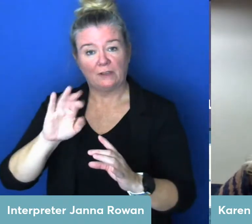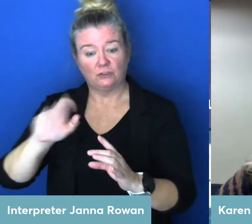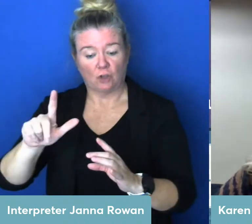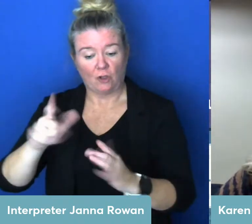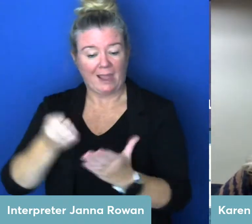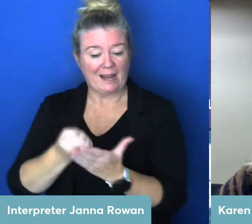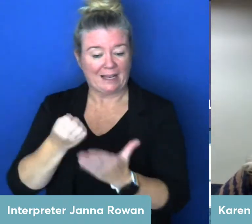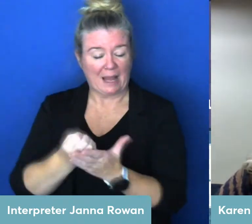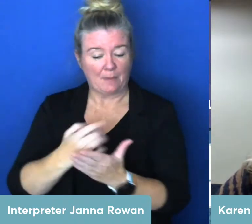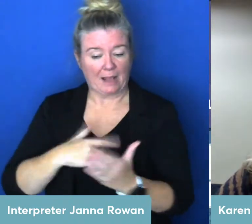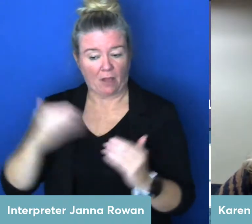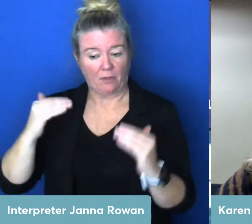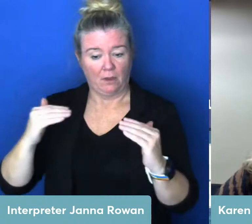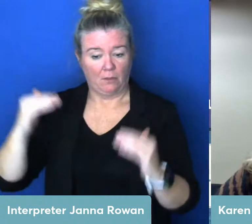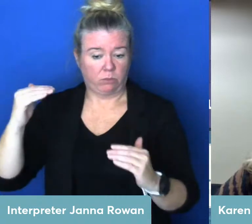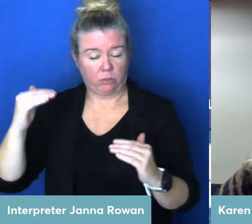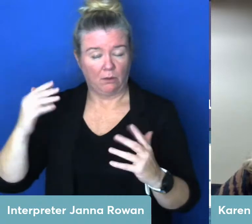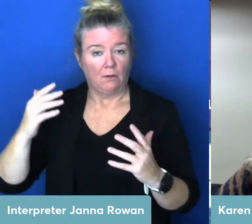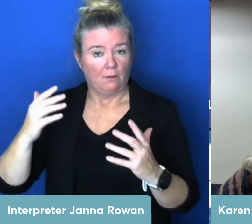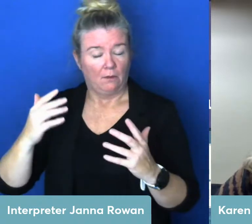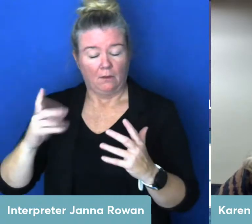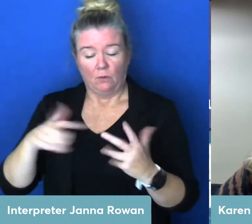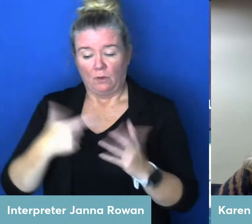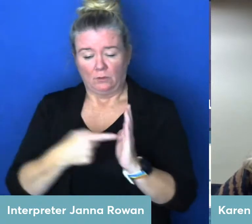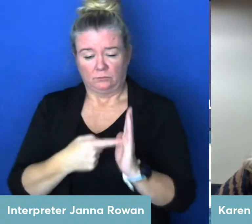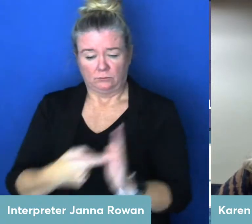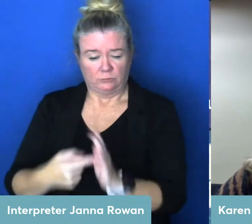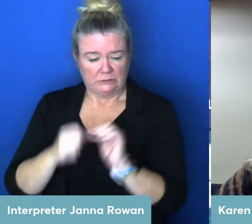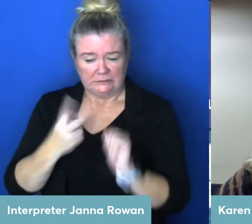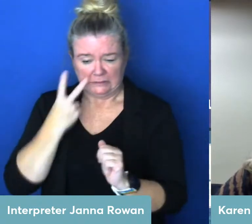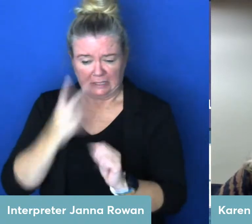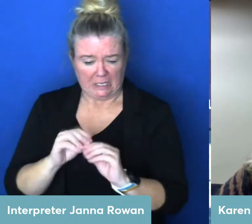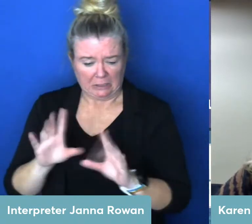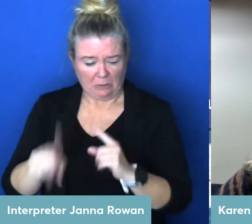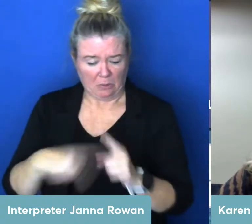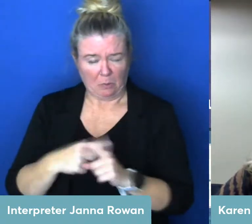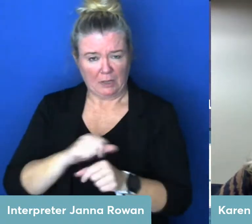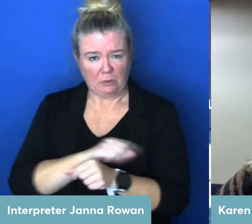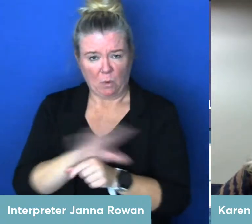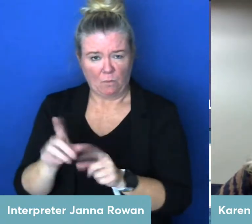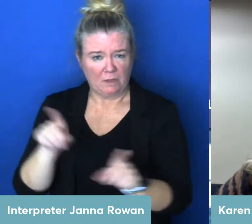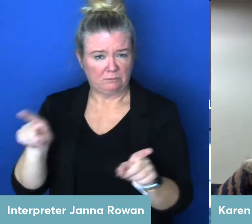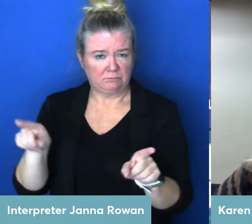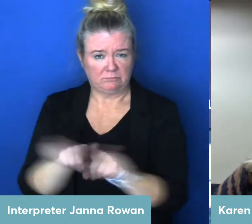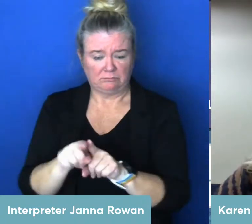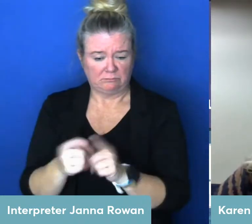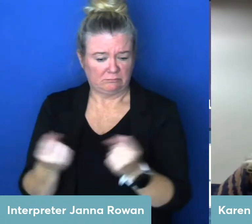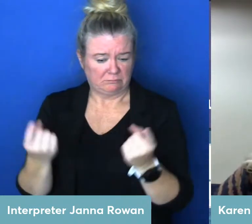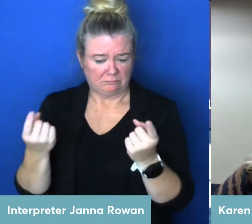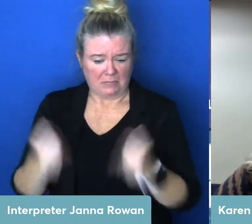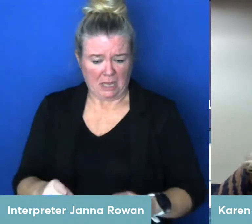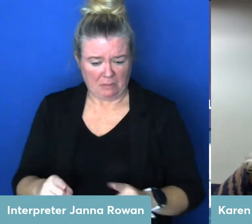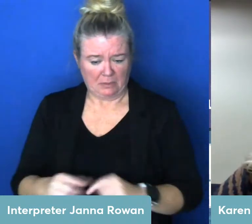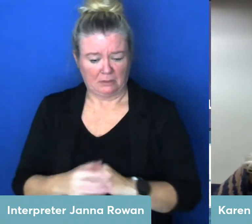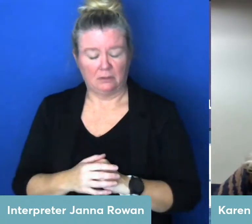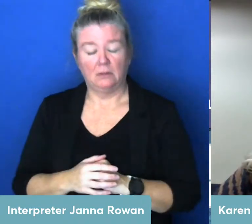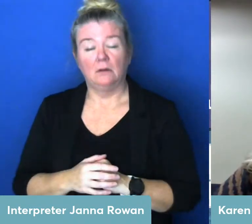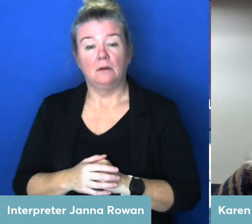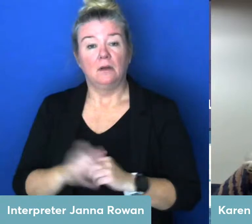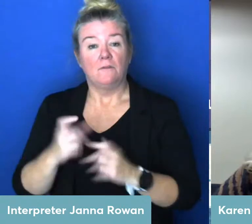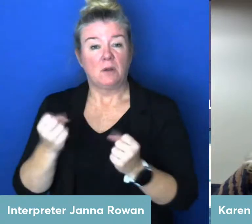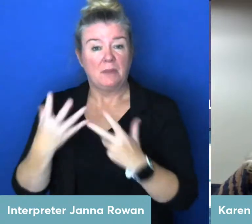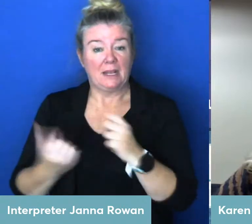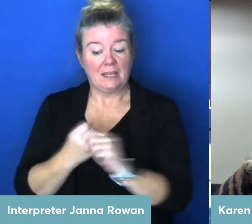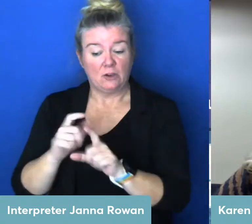health disparities that were magnified by the COVID-19 crisis. For decades, the League